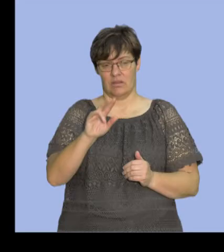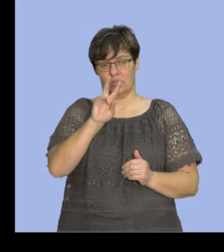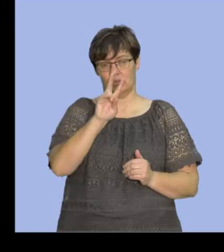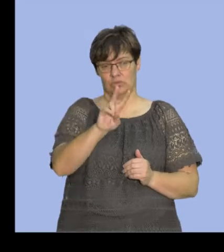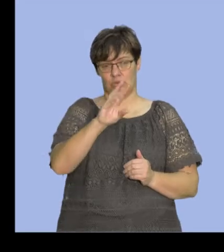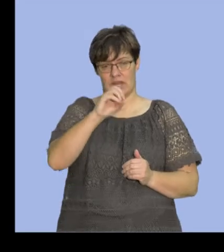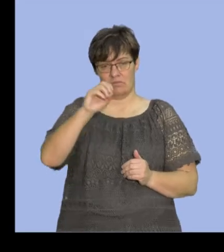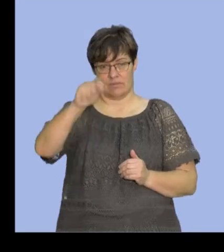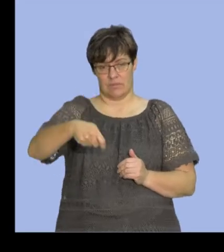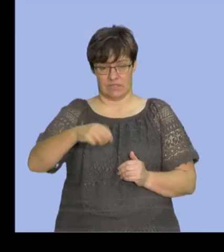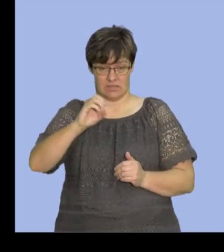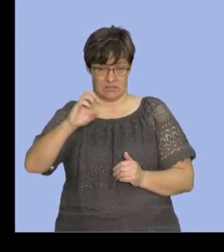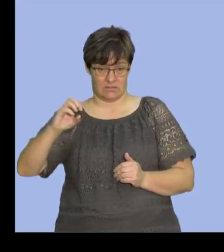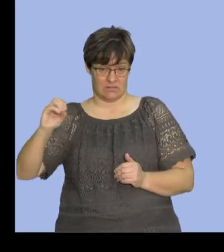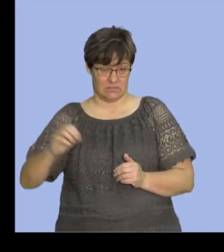1,200,000.